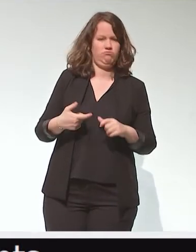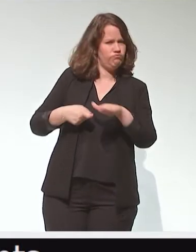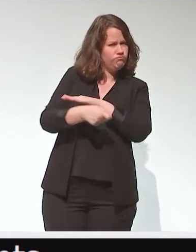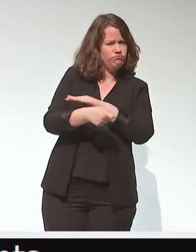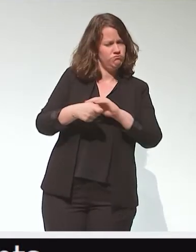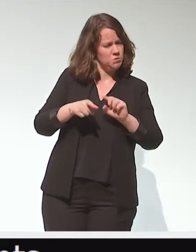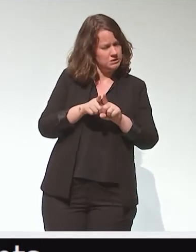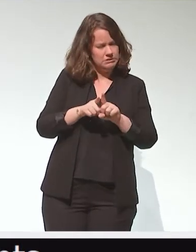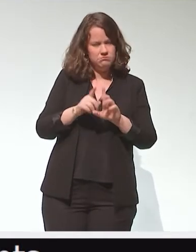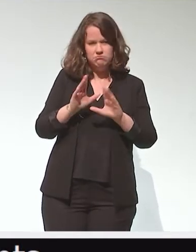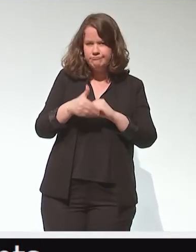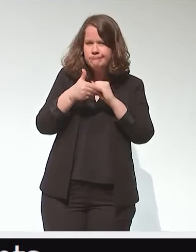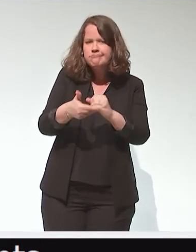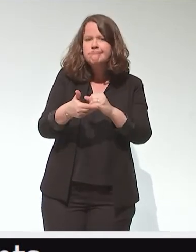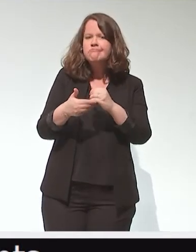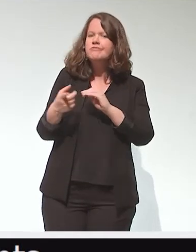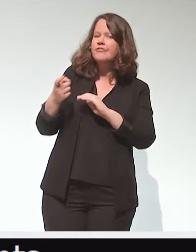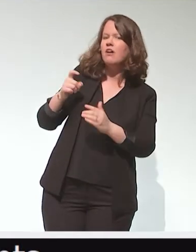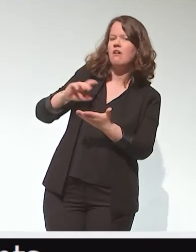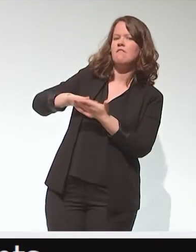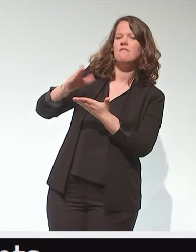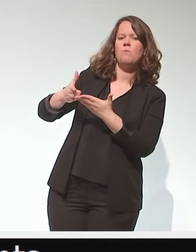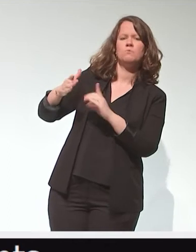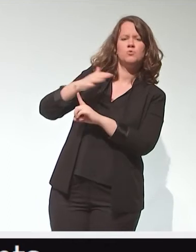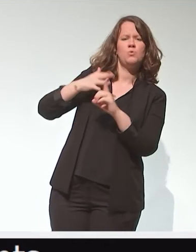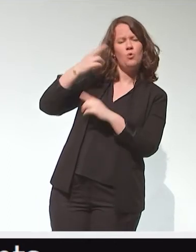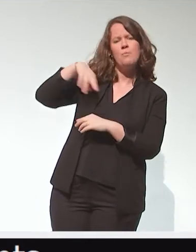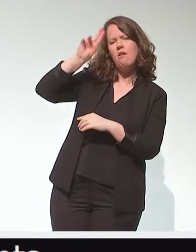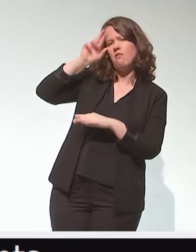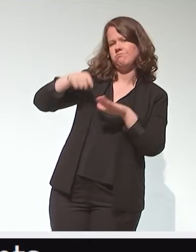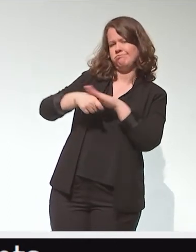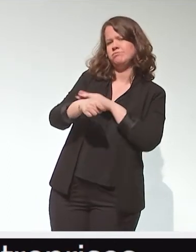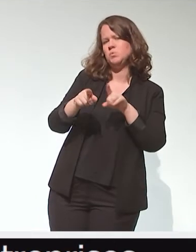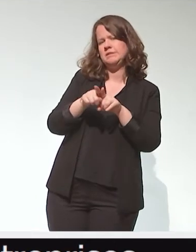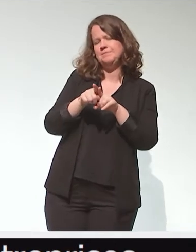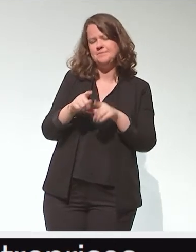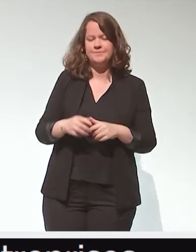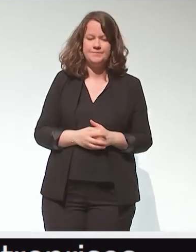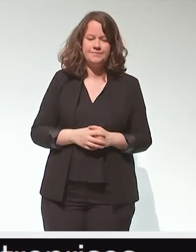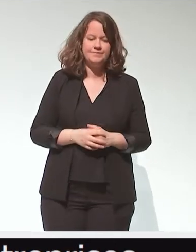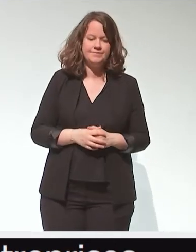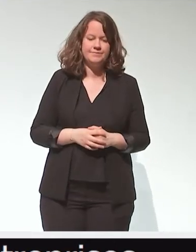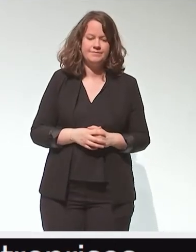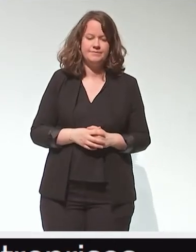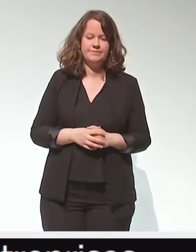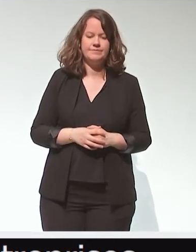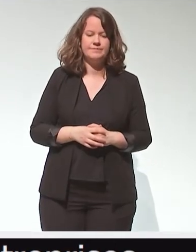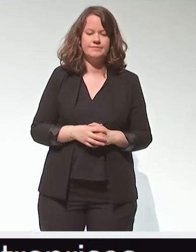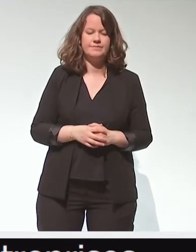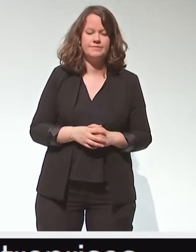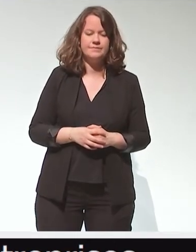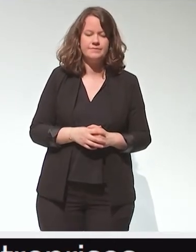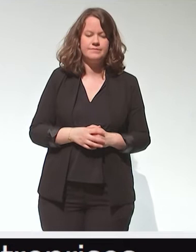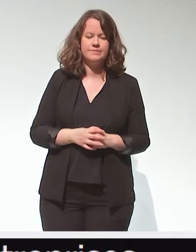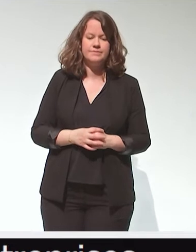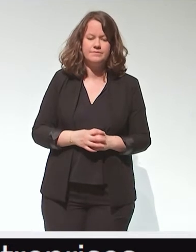fund, which plays also important role in other areas of employment of people with